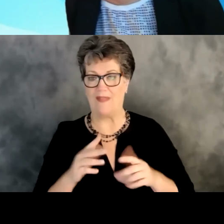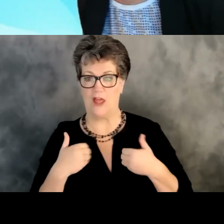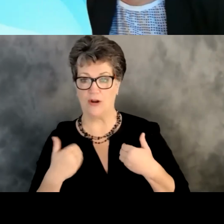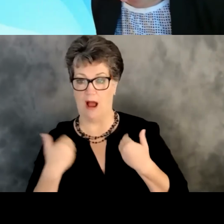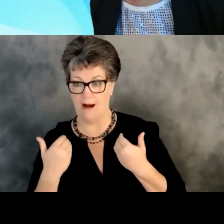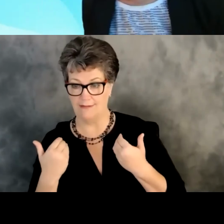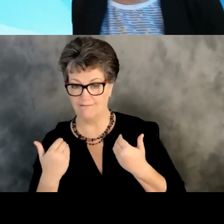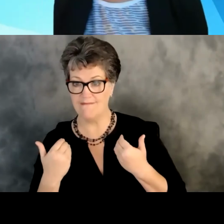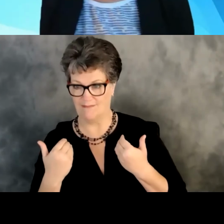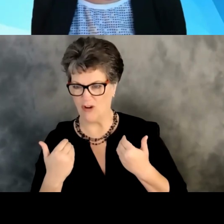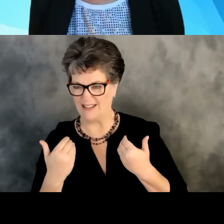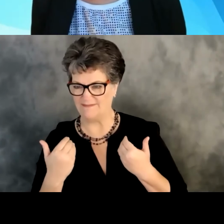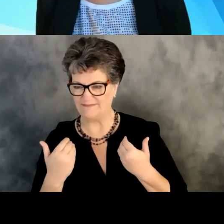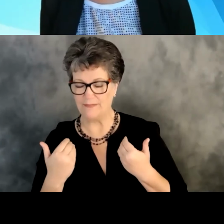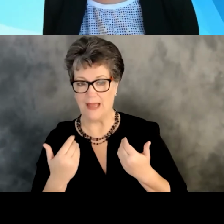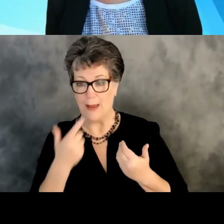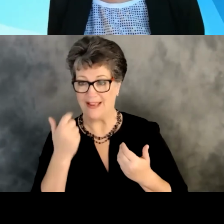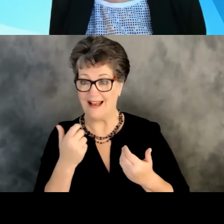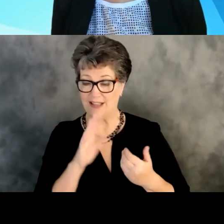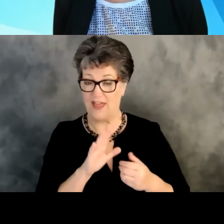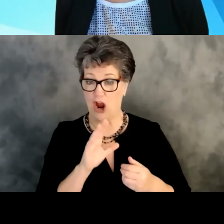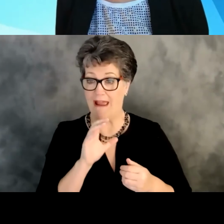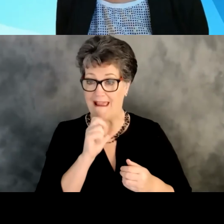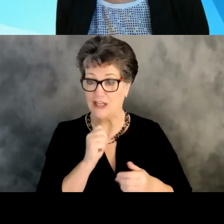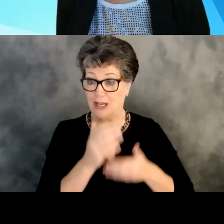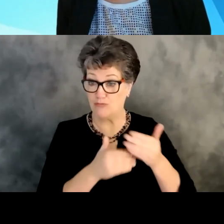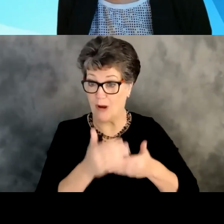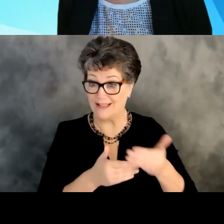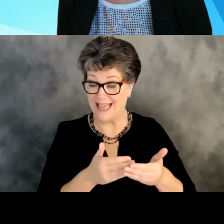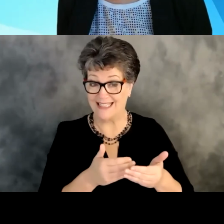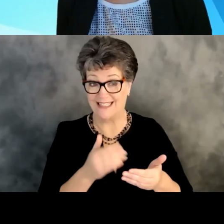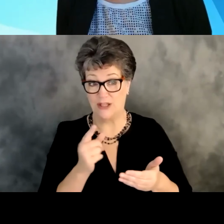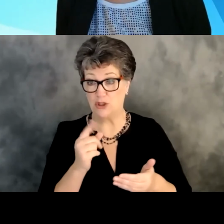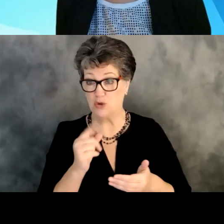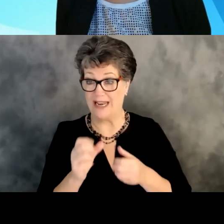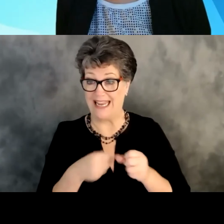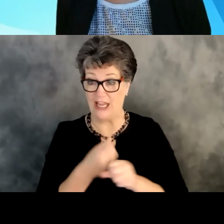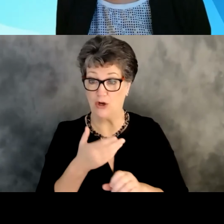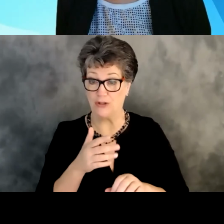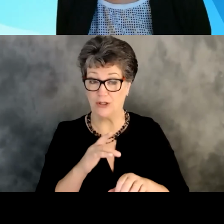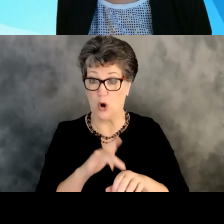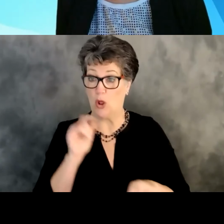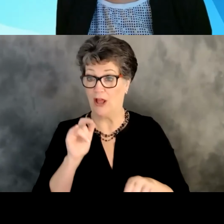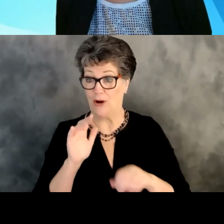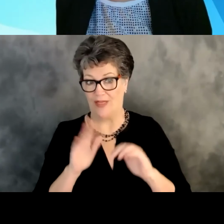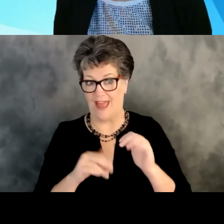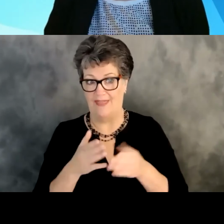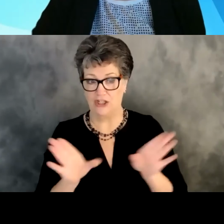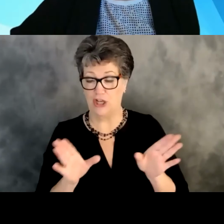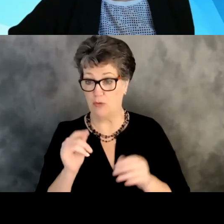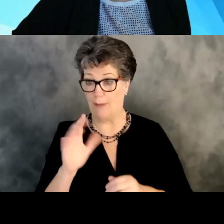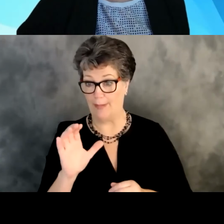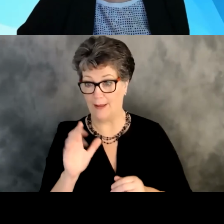population. And because they age approximately 20 years earlier than the general public,